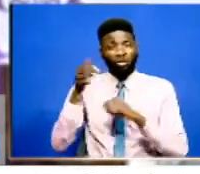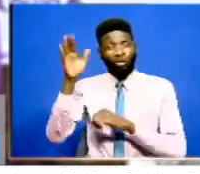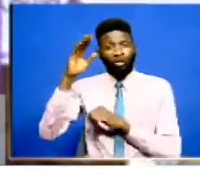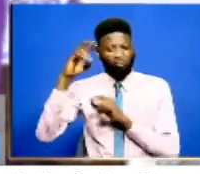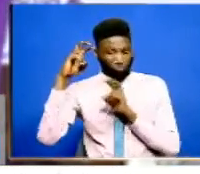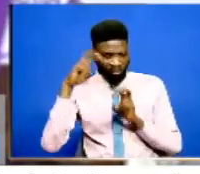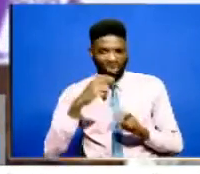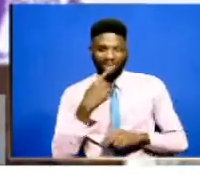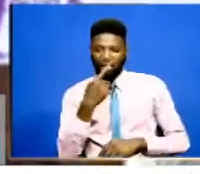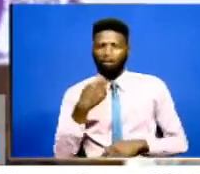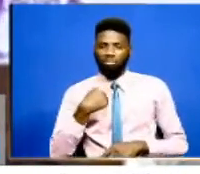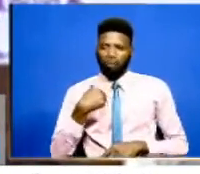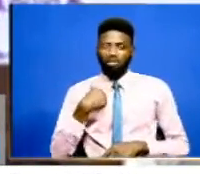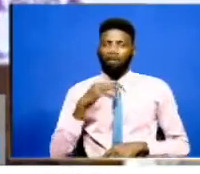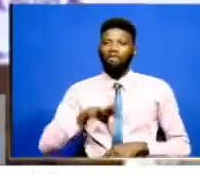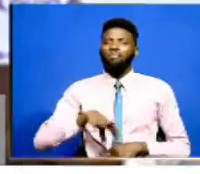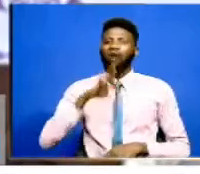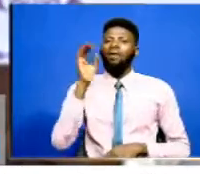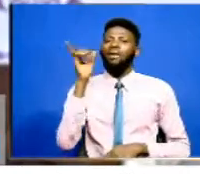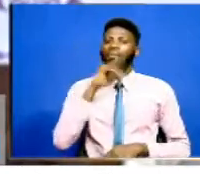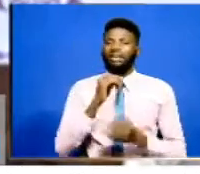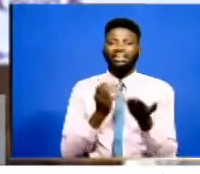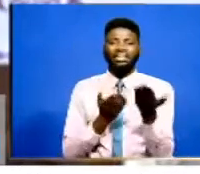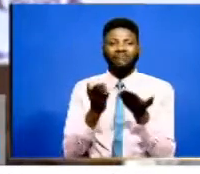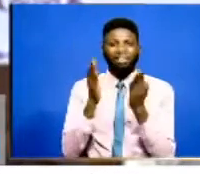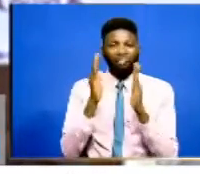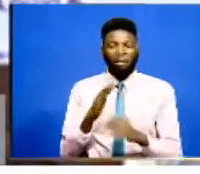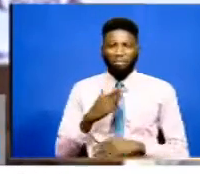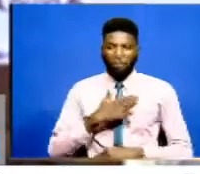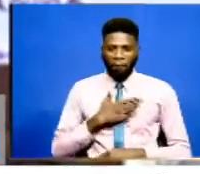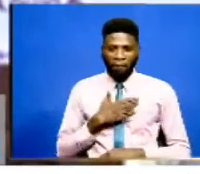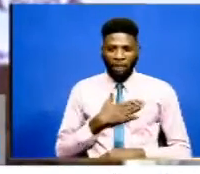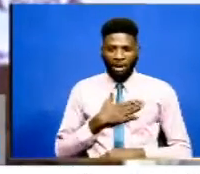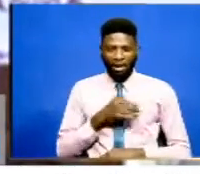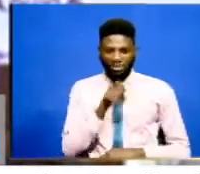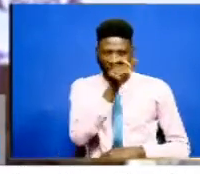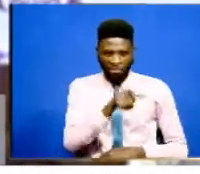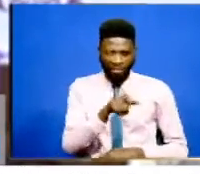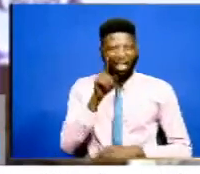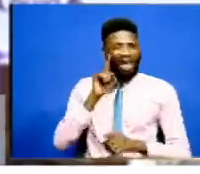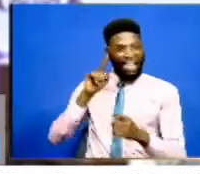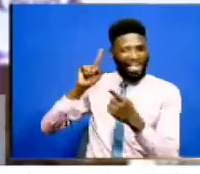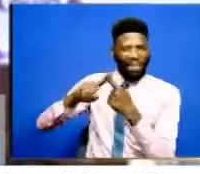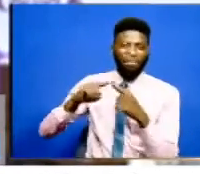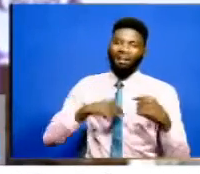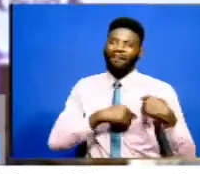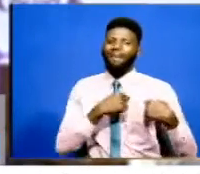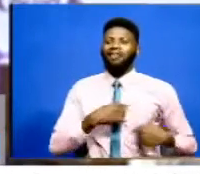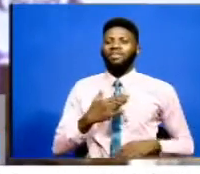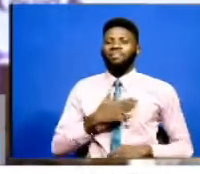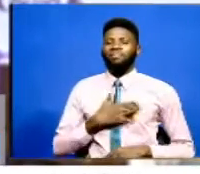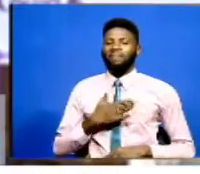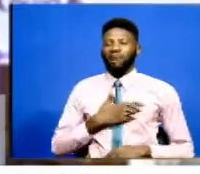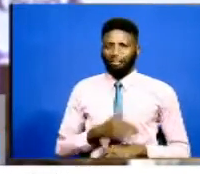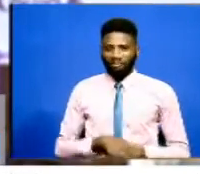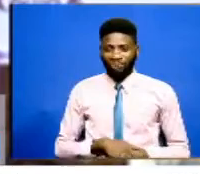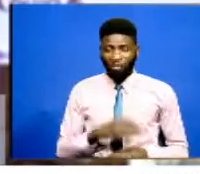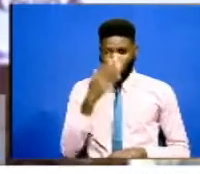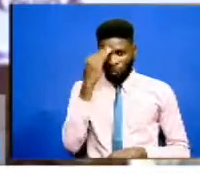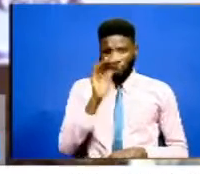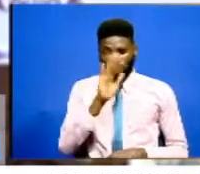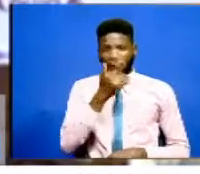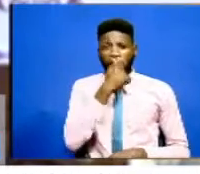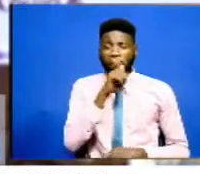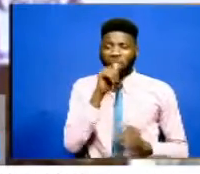servant, the person after my own heart. Because in your private life and in your public